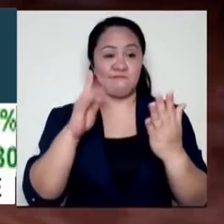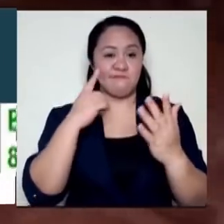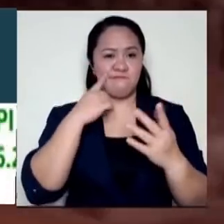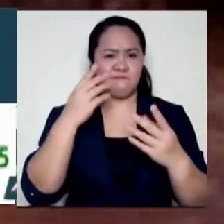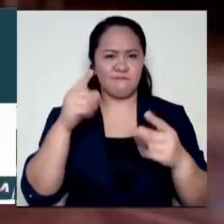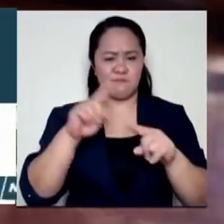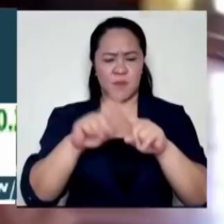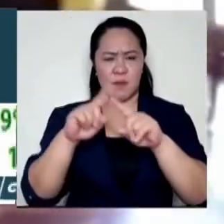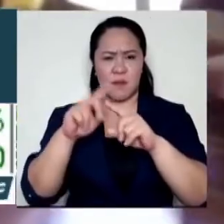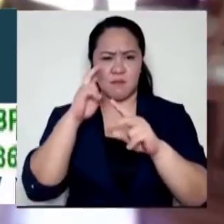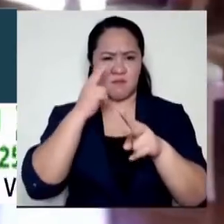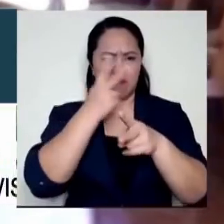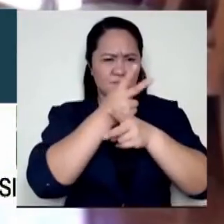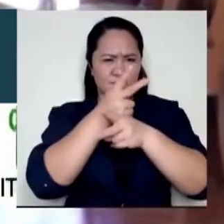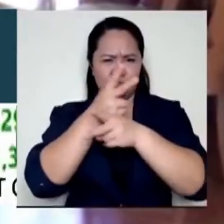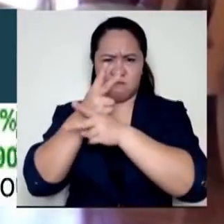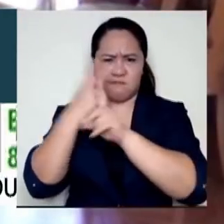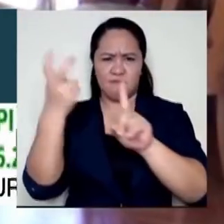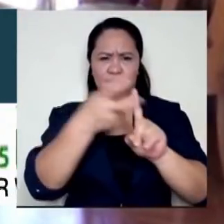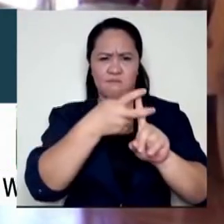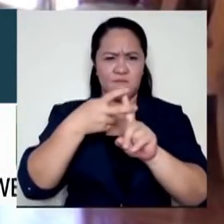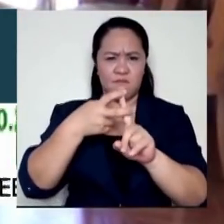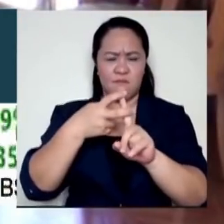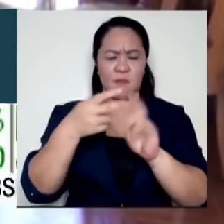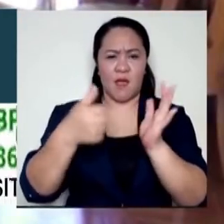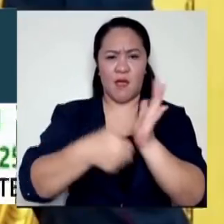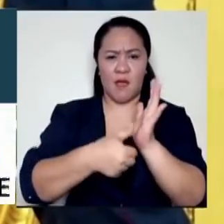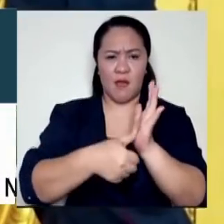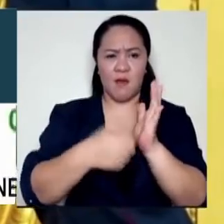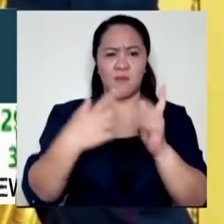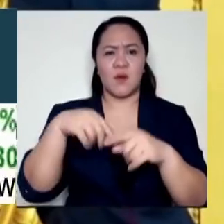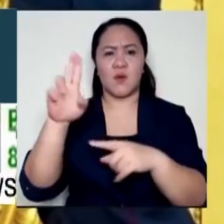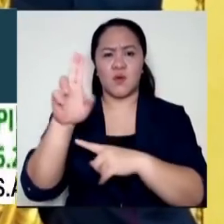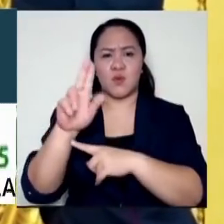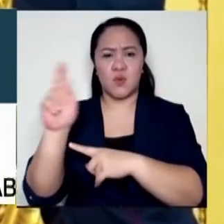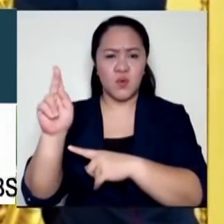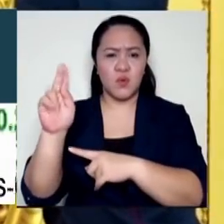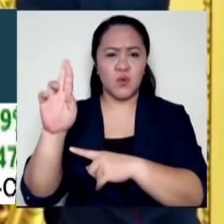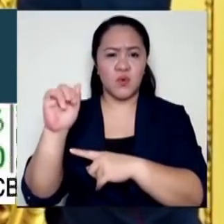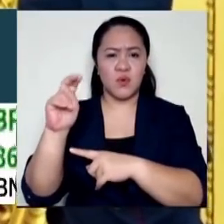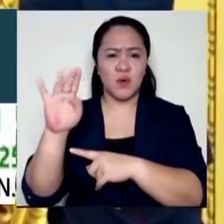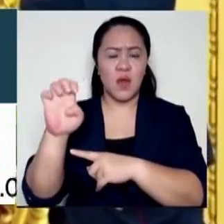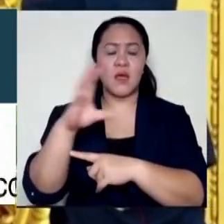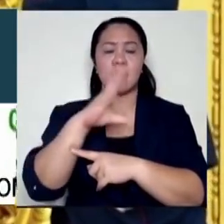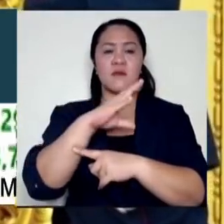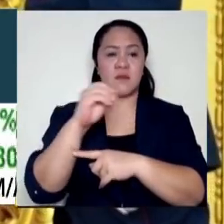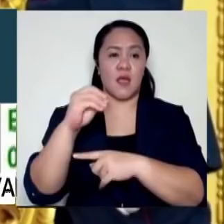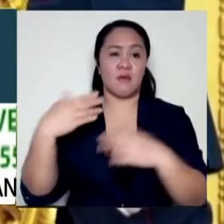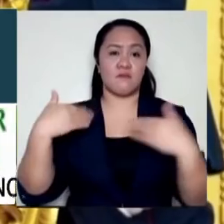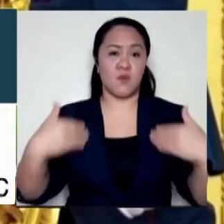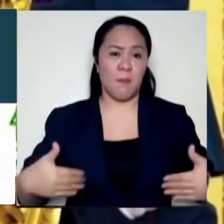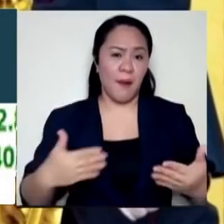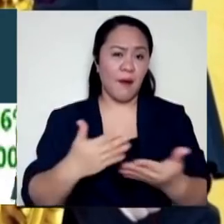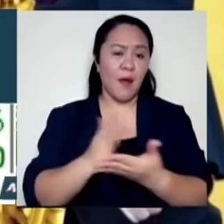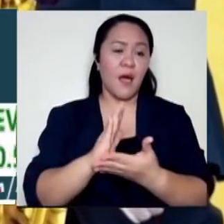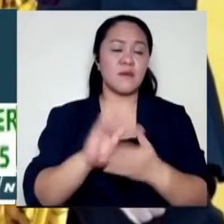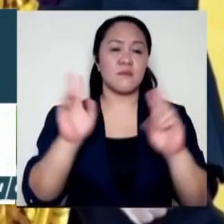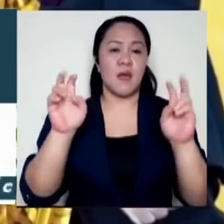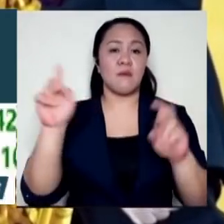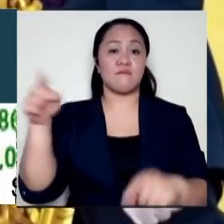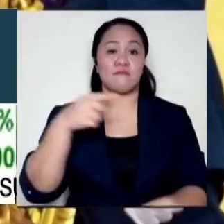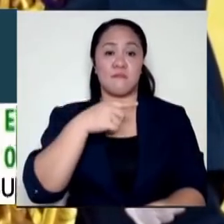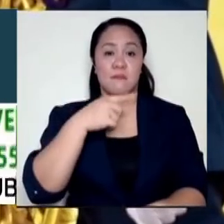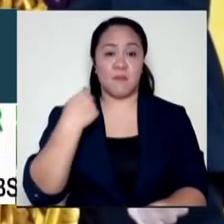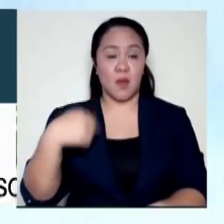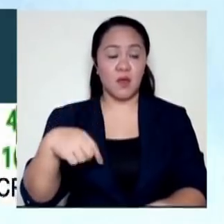spying, hacking, election meddling, Ukraine, Belarus, and human rights. Asked why Putin had not changed despite years